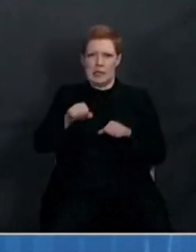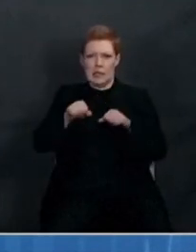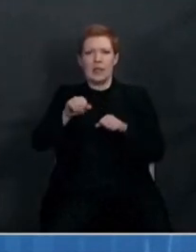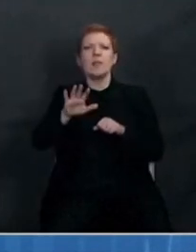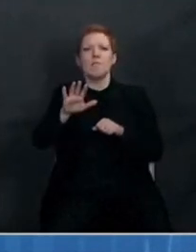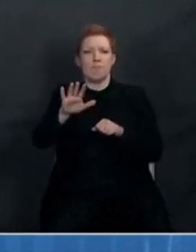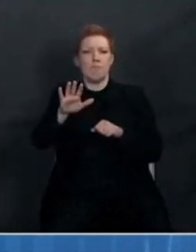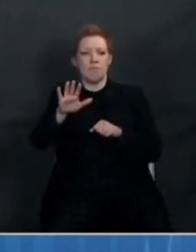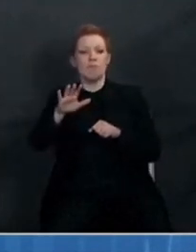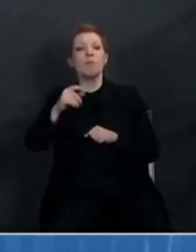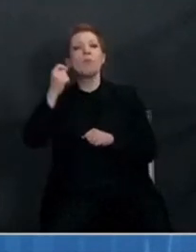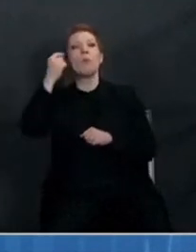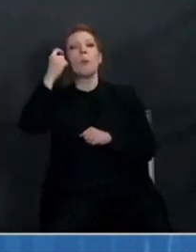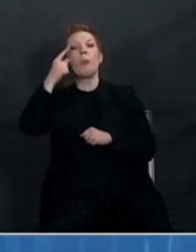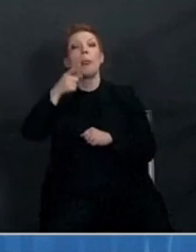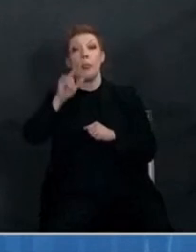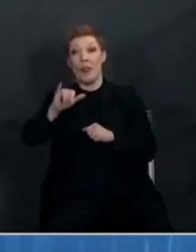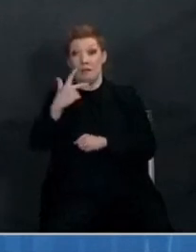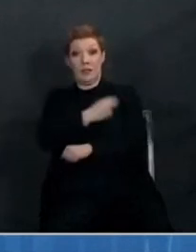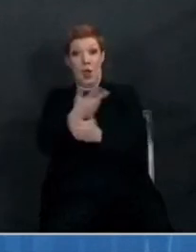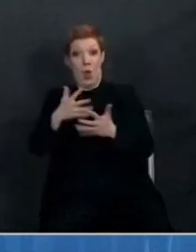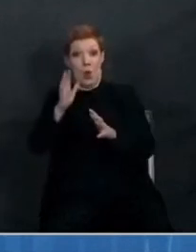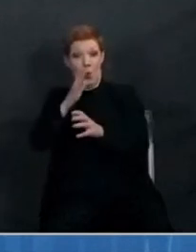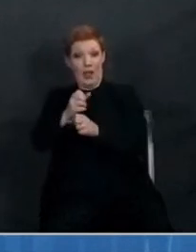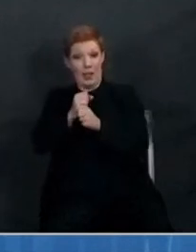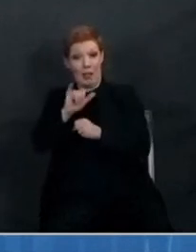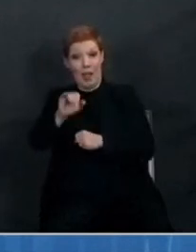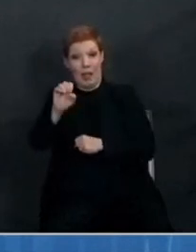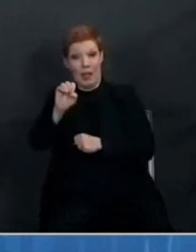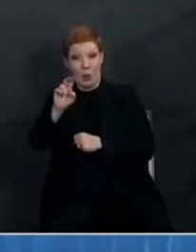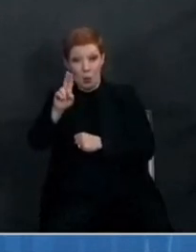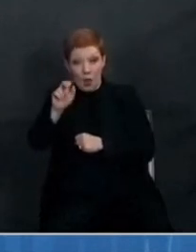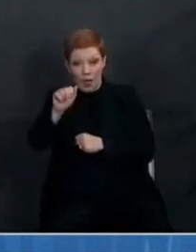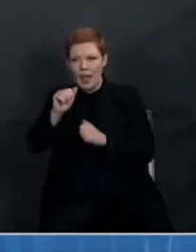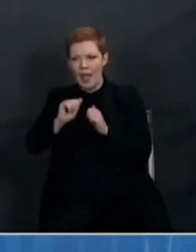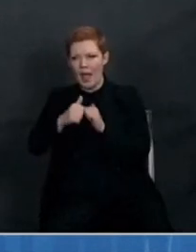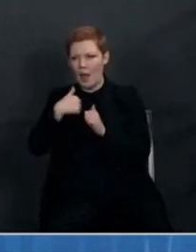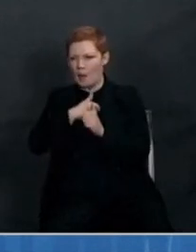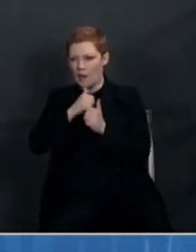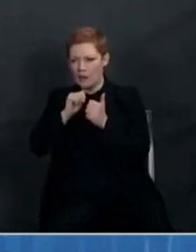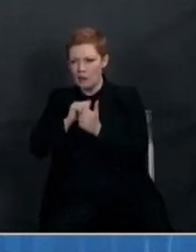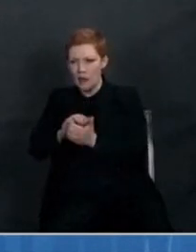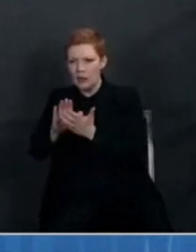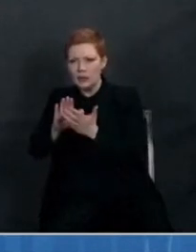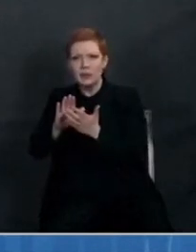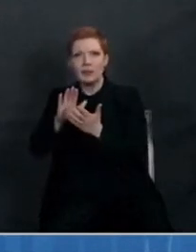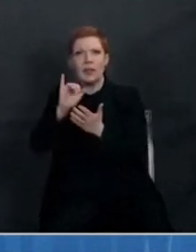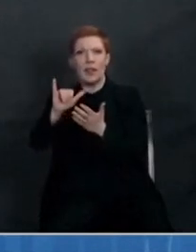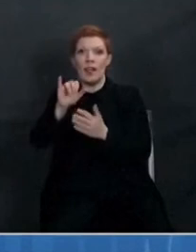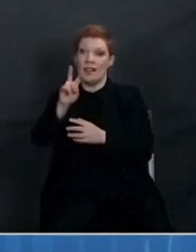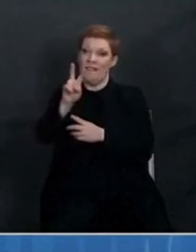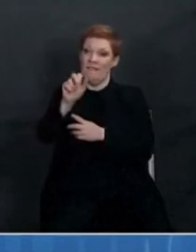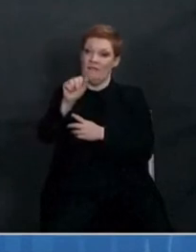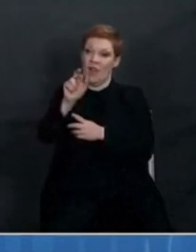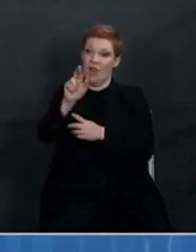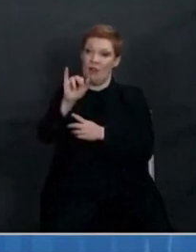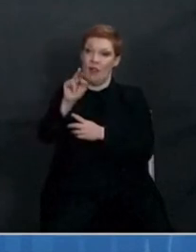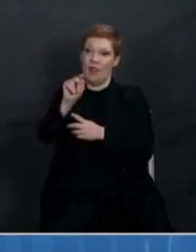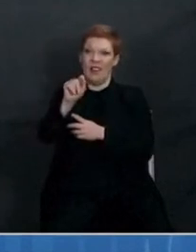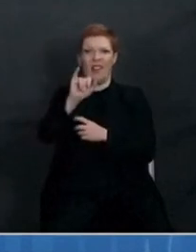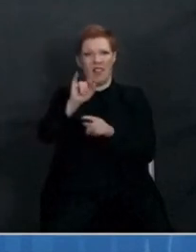been given an EUA, those that will get an EUA, and how we address the variants. When the variants were